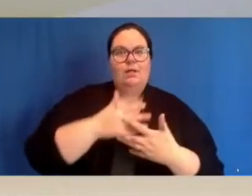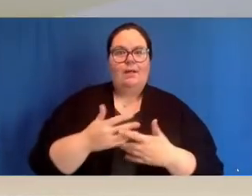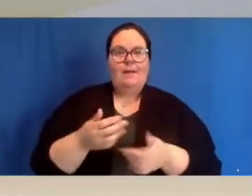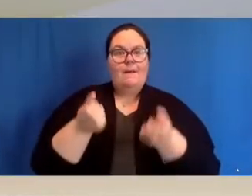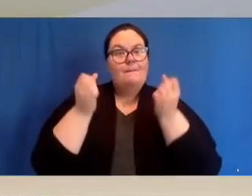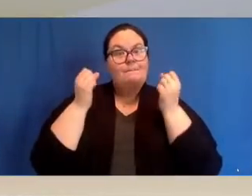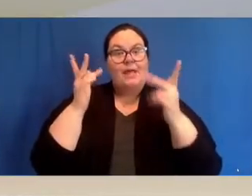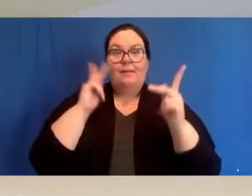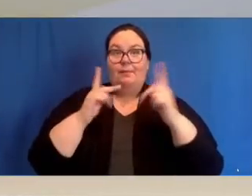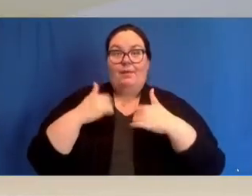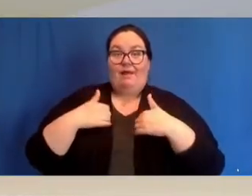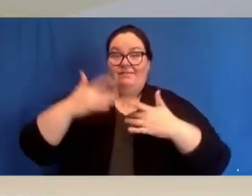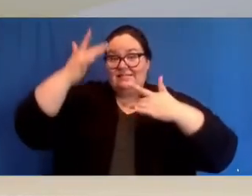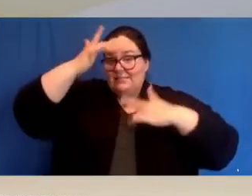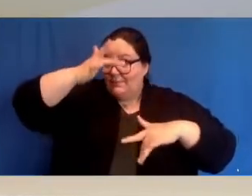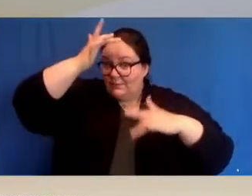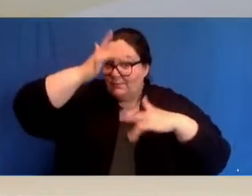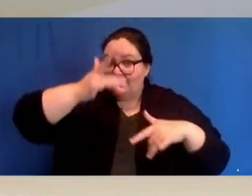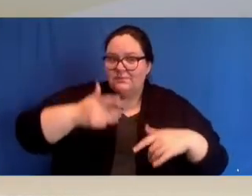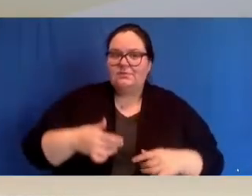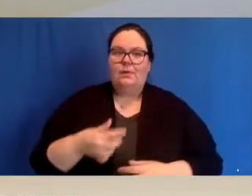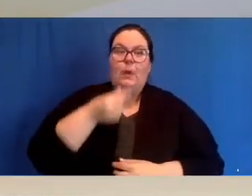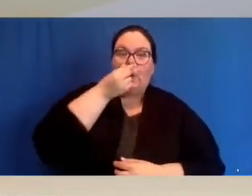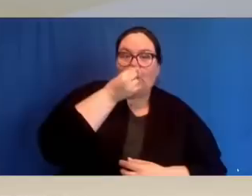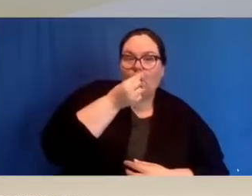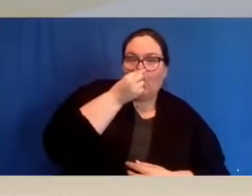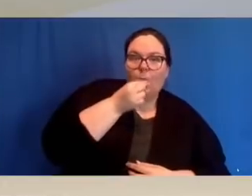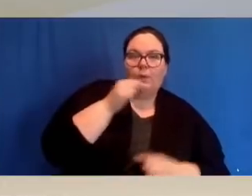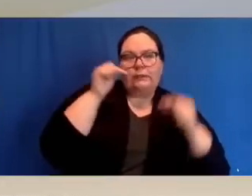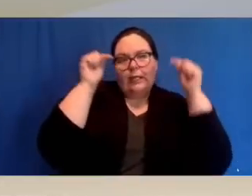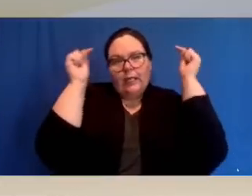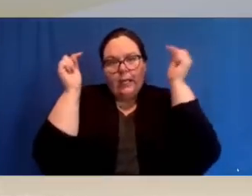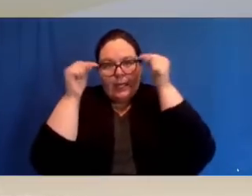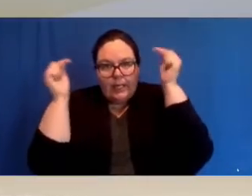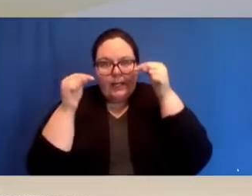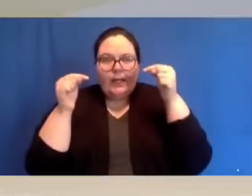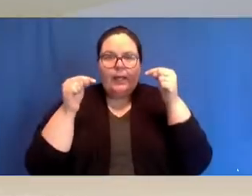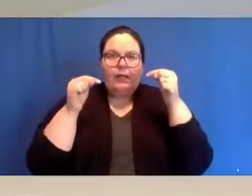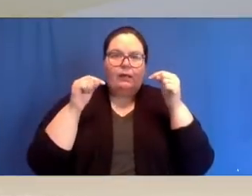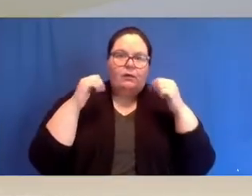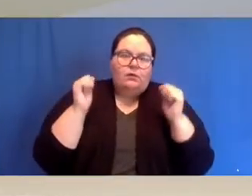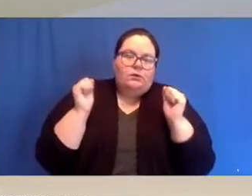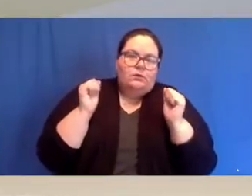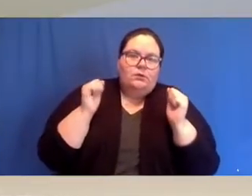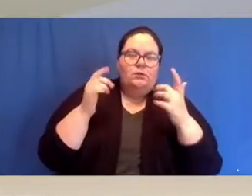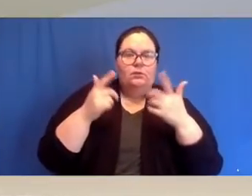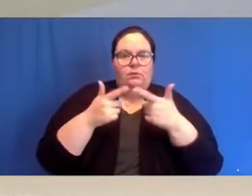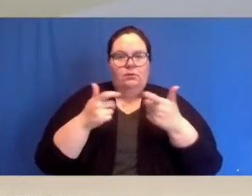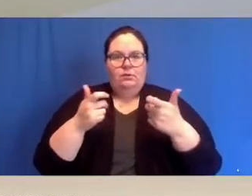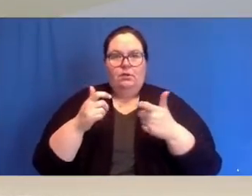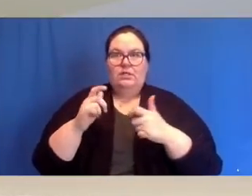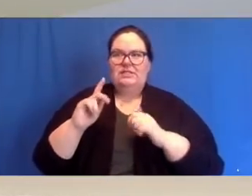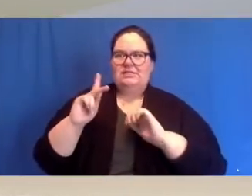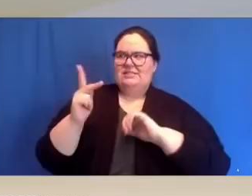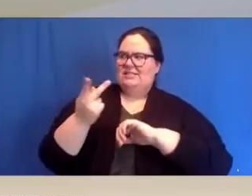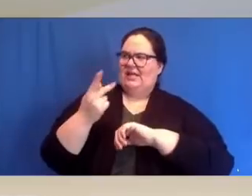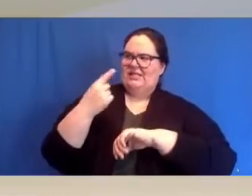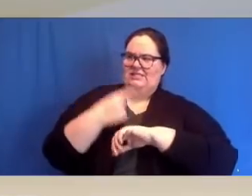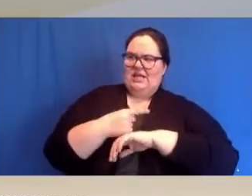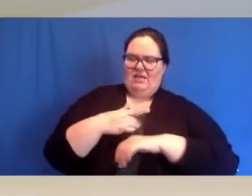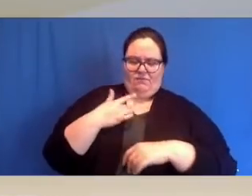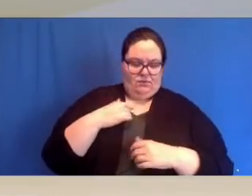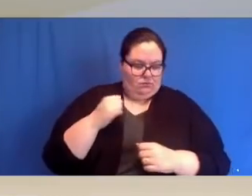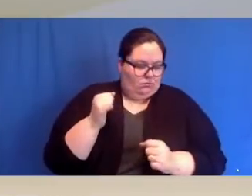symptomatic. And so don't wait until day 4. If you're symptomatic on day 2, go get